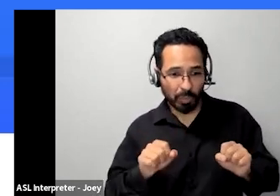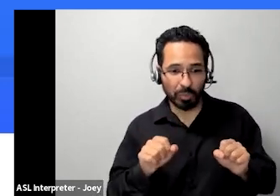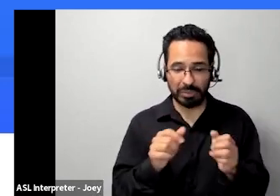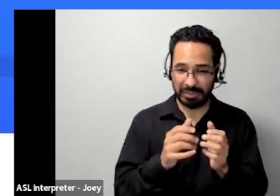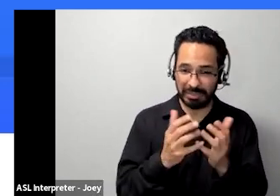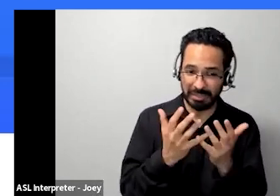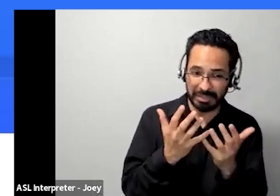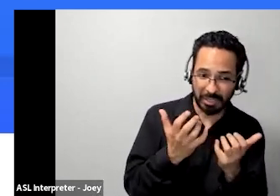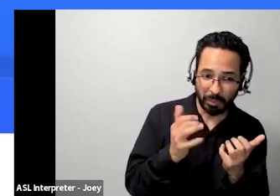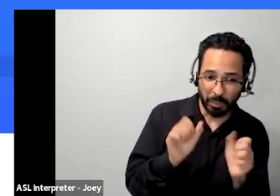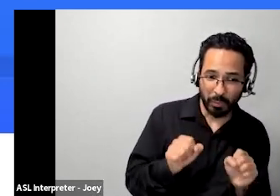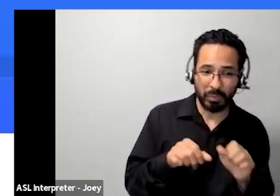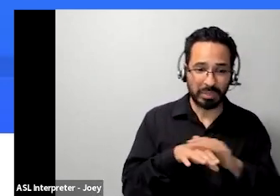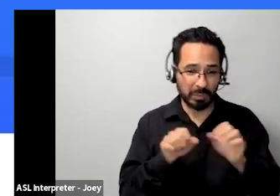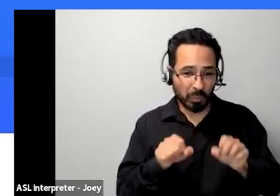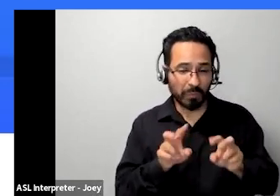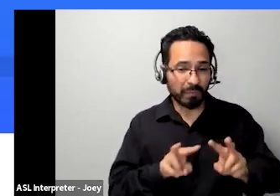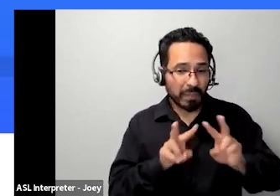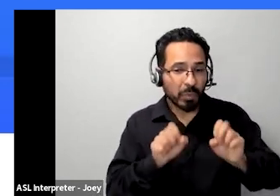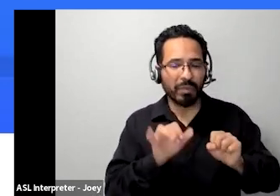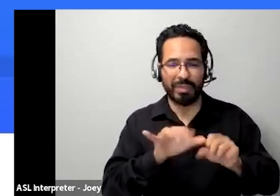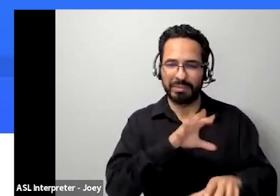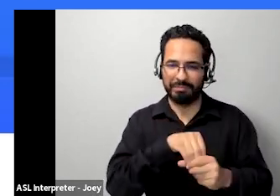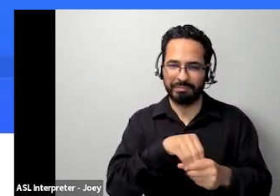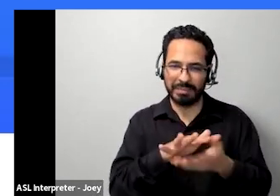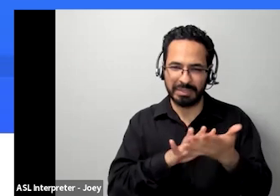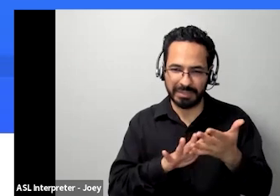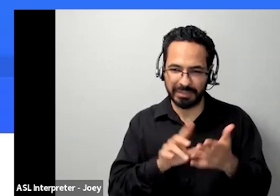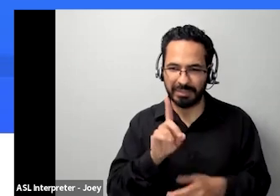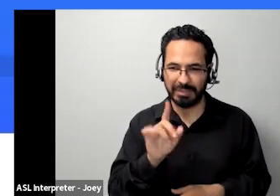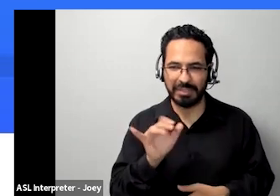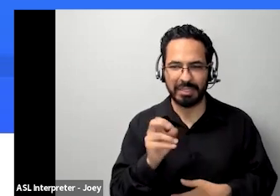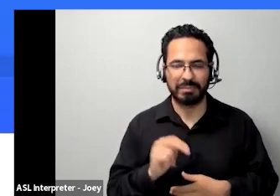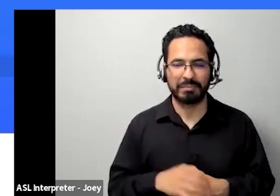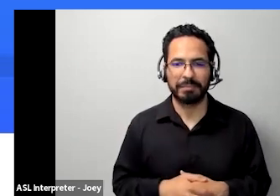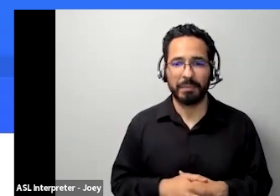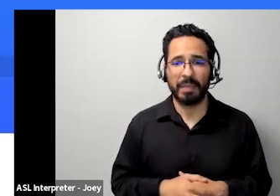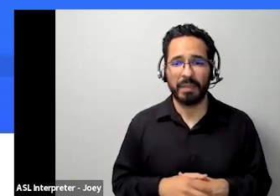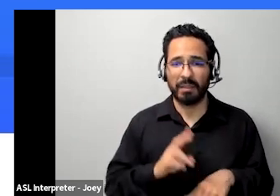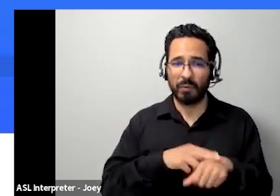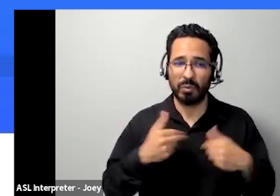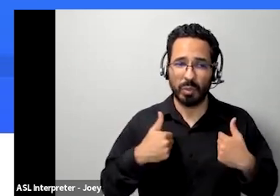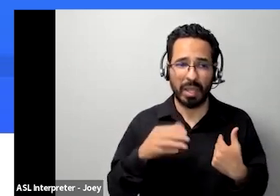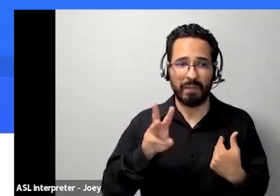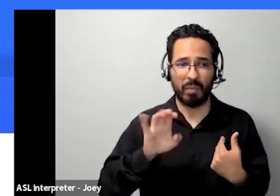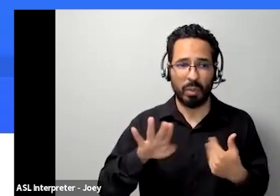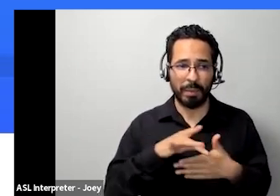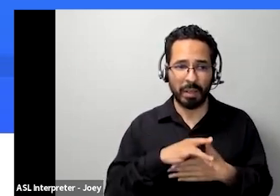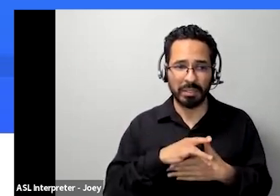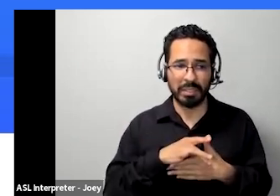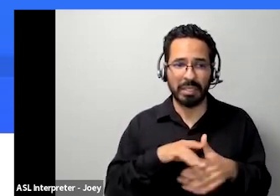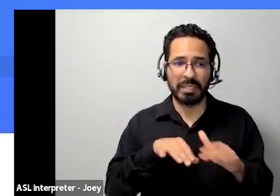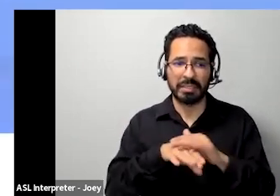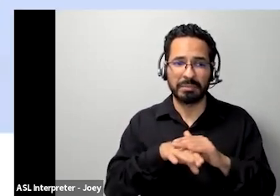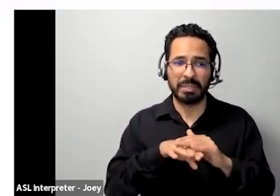when it comes to design. And of course, we do have the web content accessibility